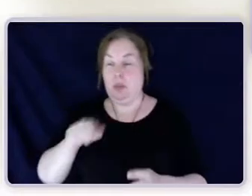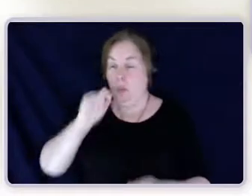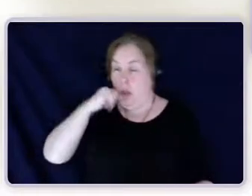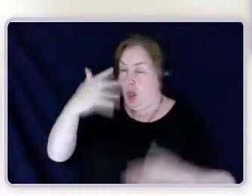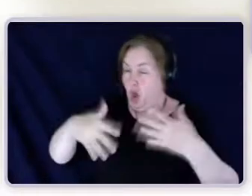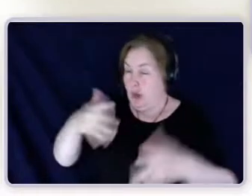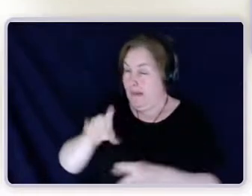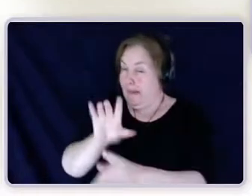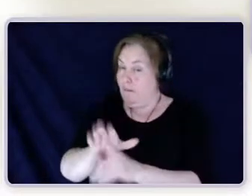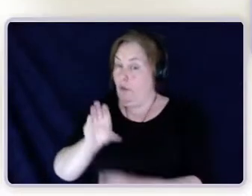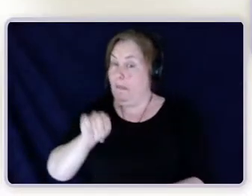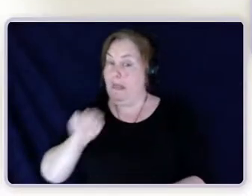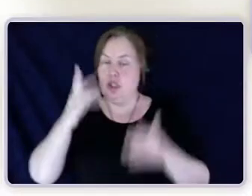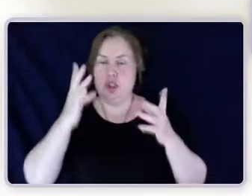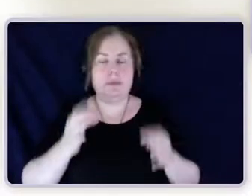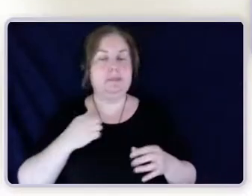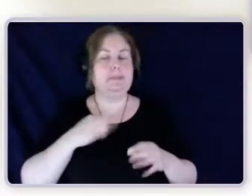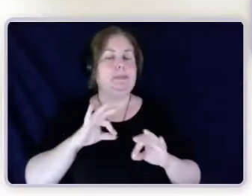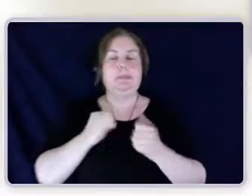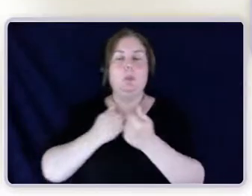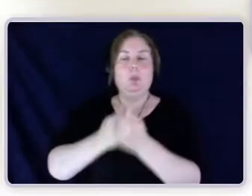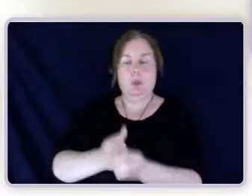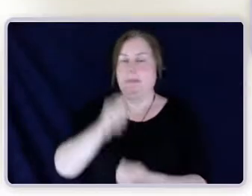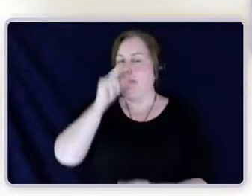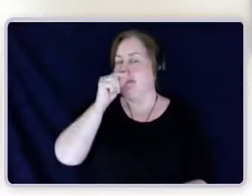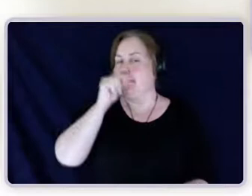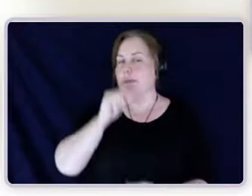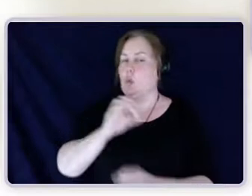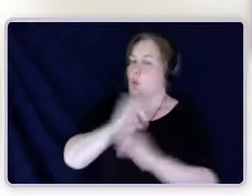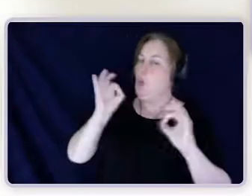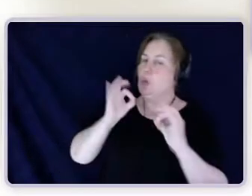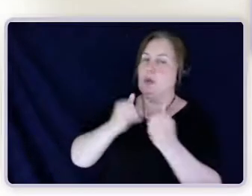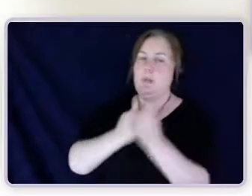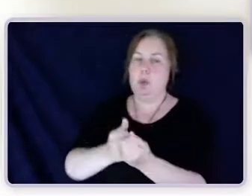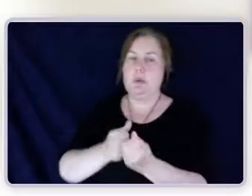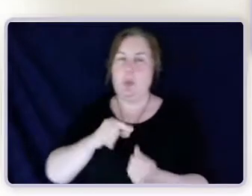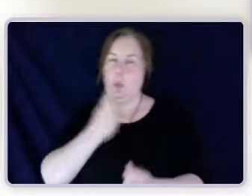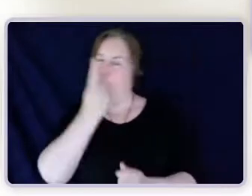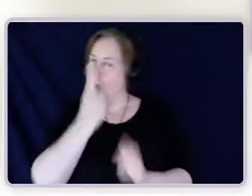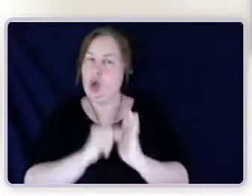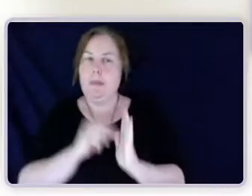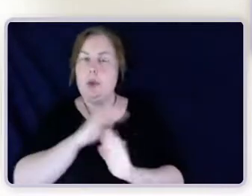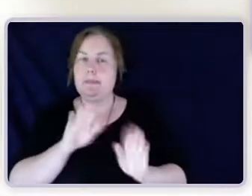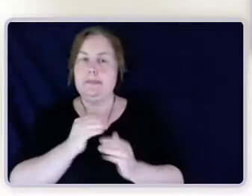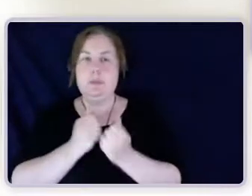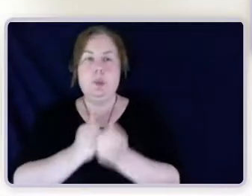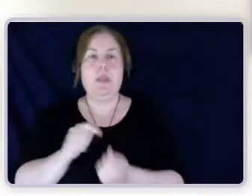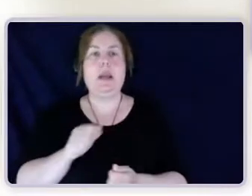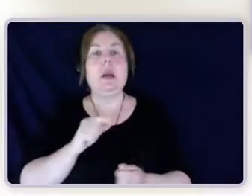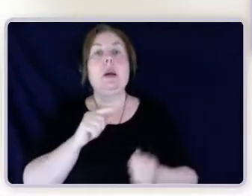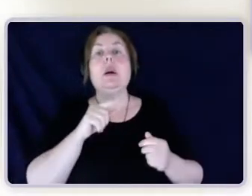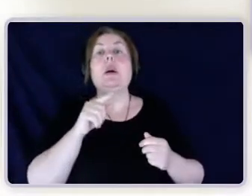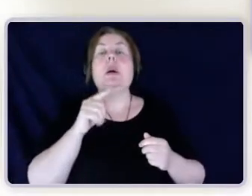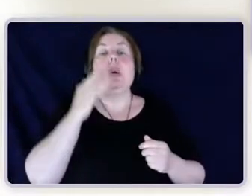Will and preferences isn't defined, so it's partially subjective. One generally thinks of a